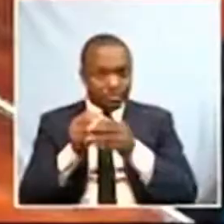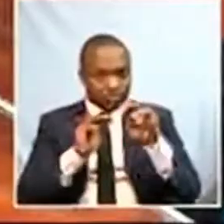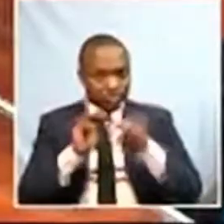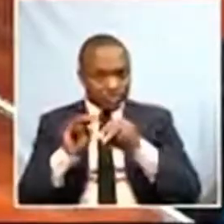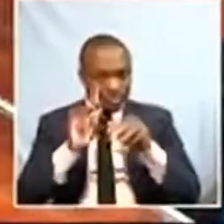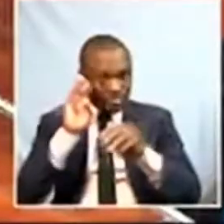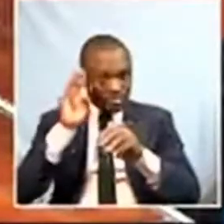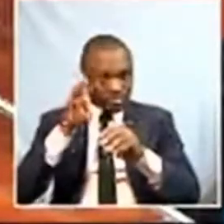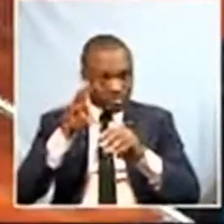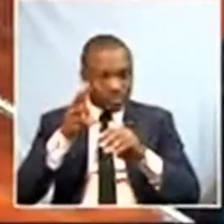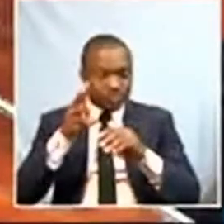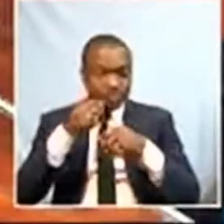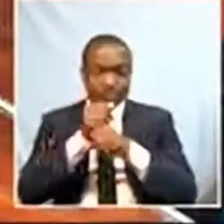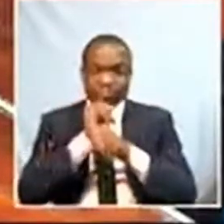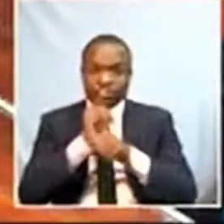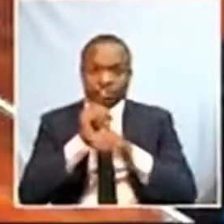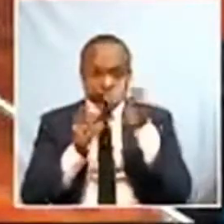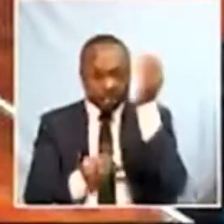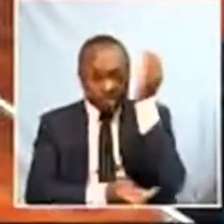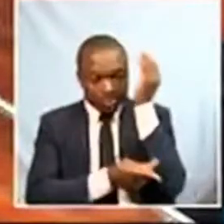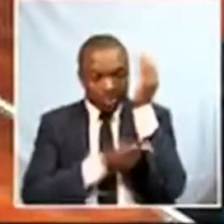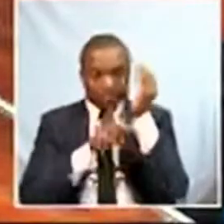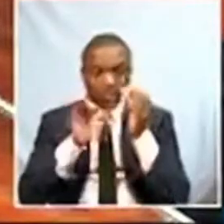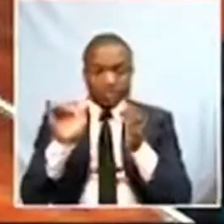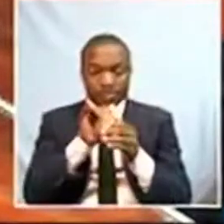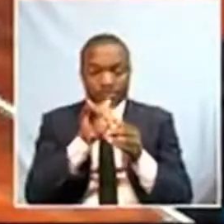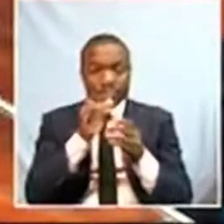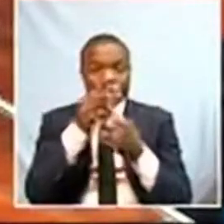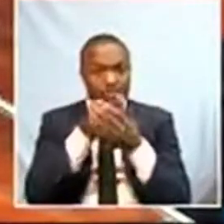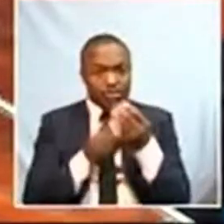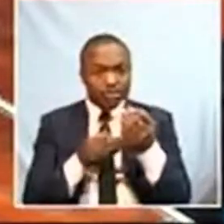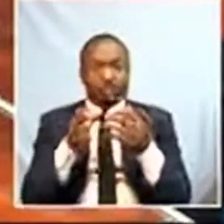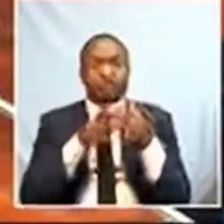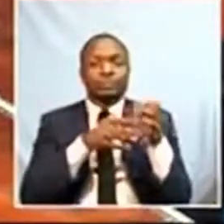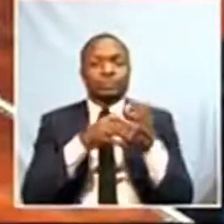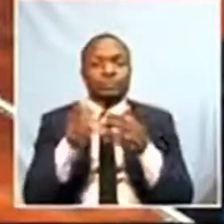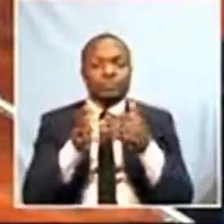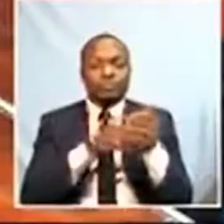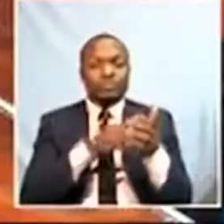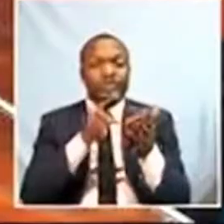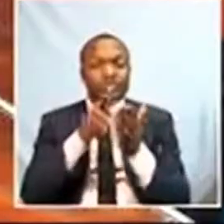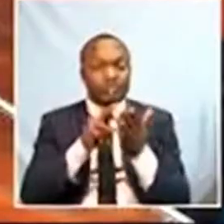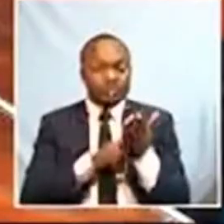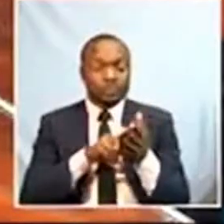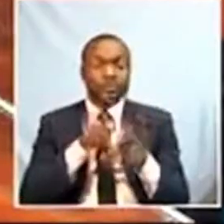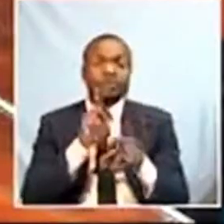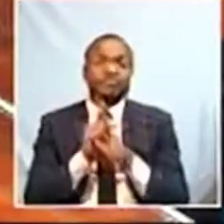Management will endeavor to develop standardized forms for easy record keeping.